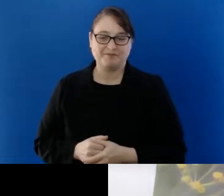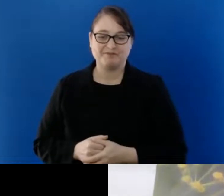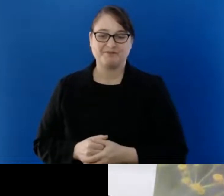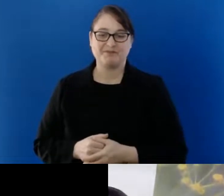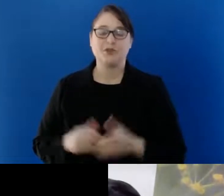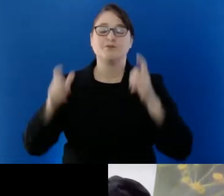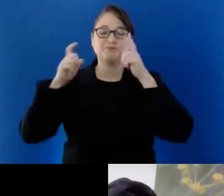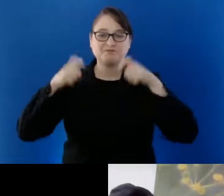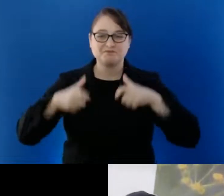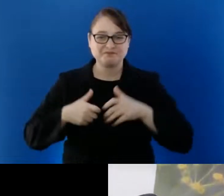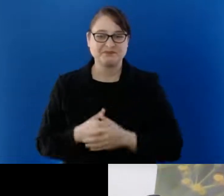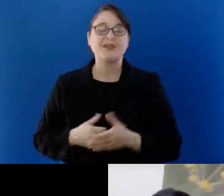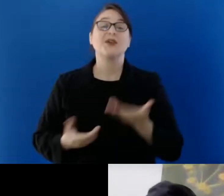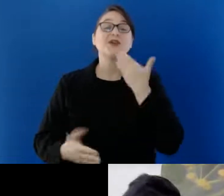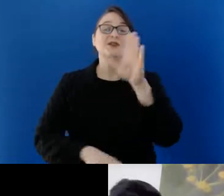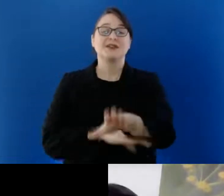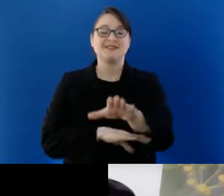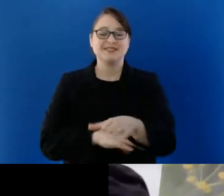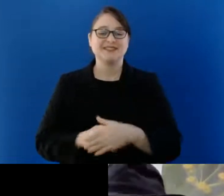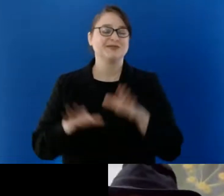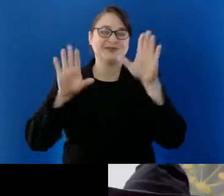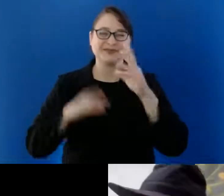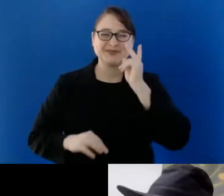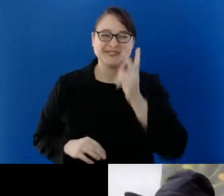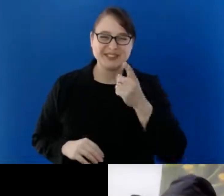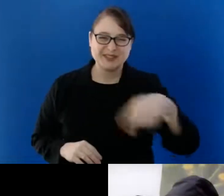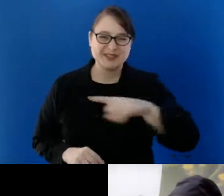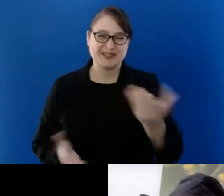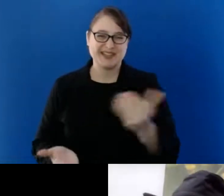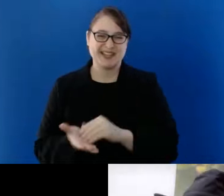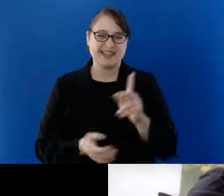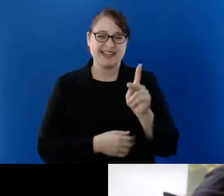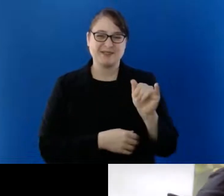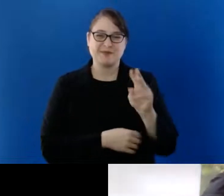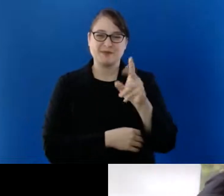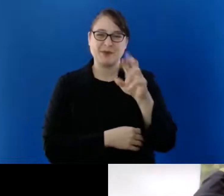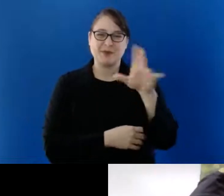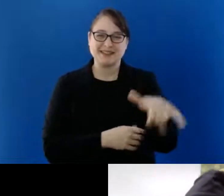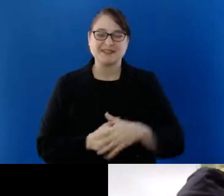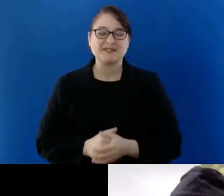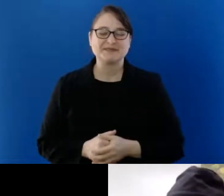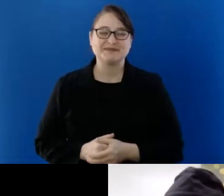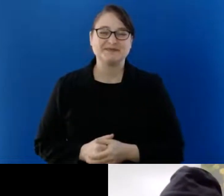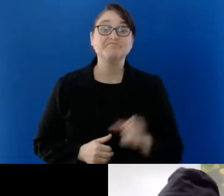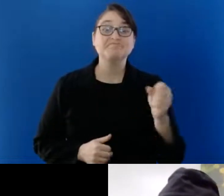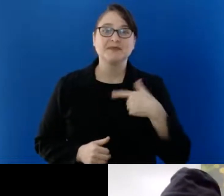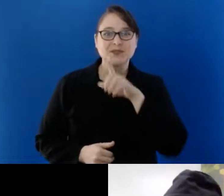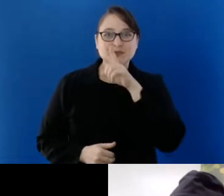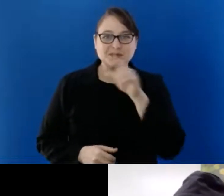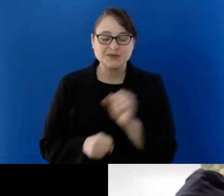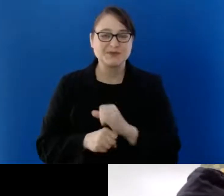off for a moment. Good afternoon. So wonderful to see you again, Kimberly. And yes, I really enjoyed